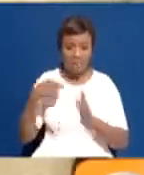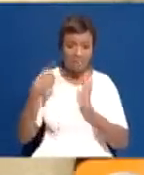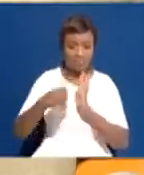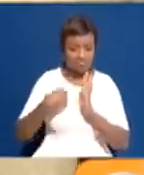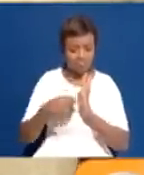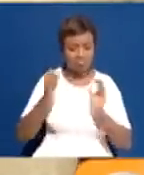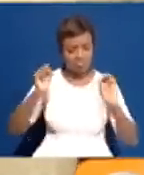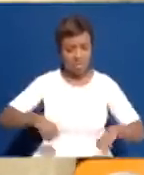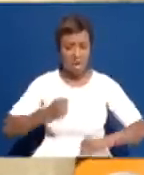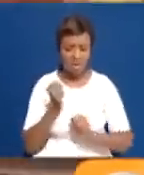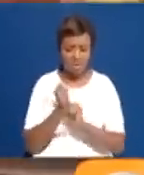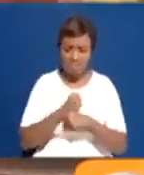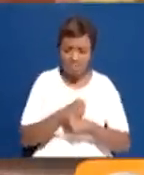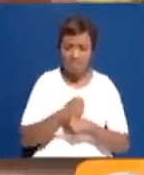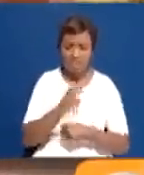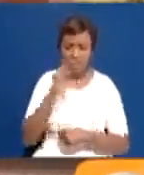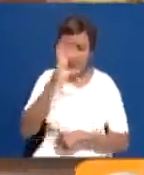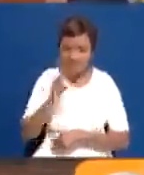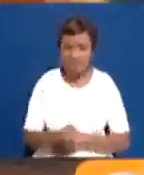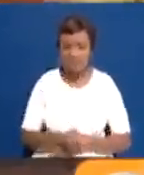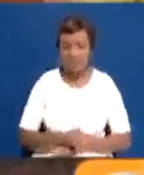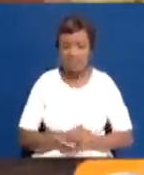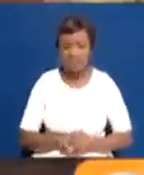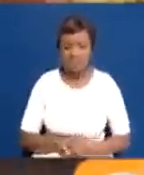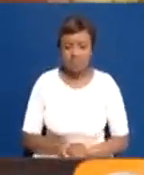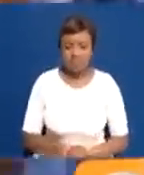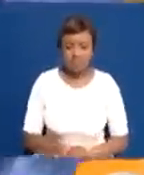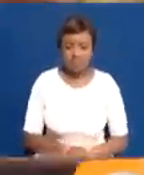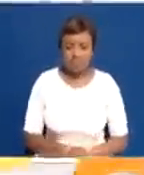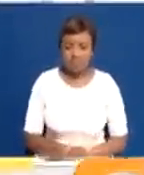manufacturing hub in the East African region. Laura Otieno, Citizen TV.